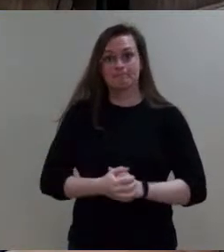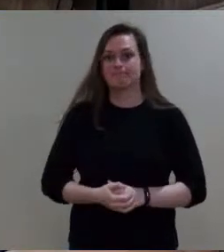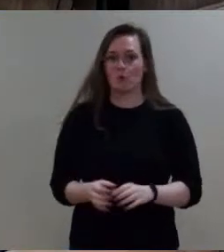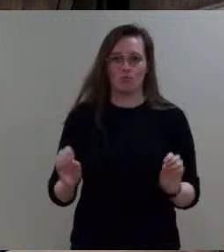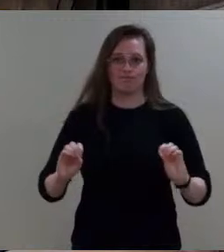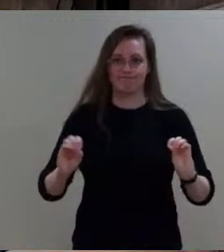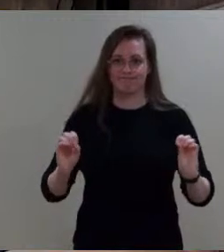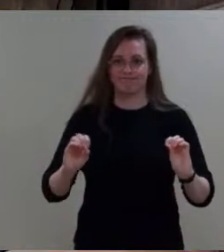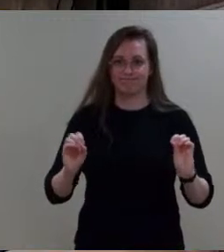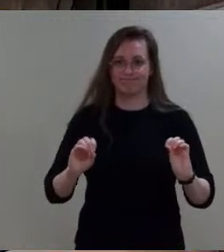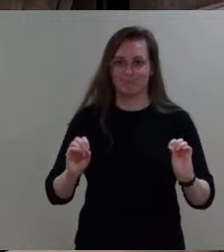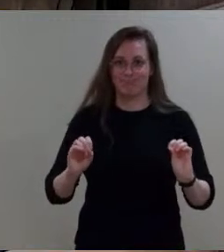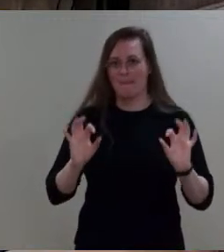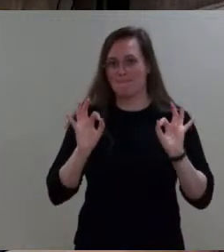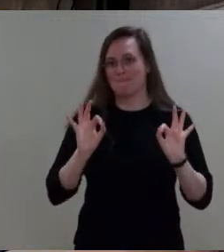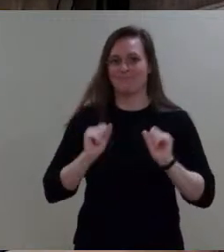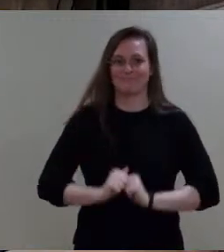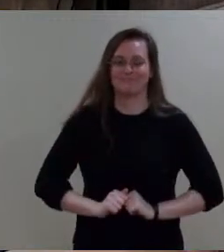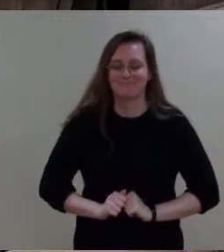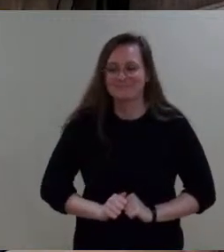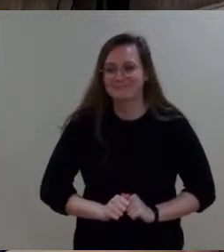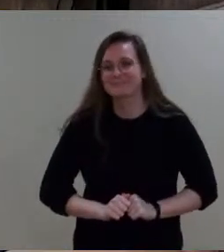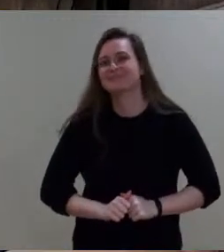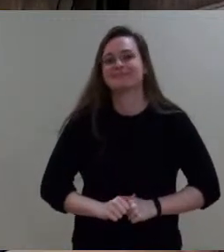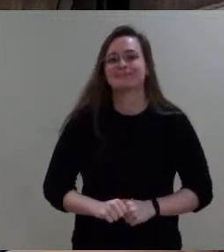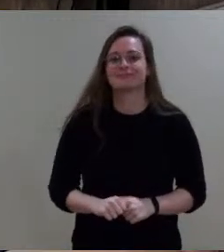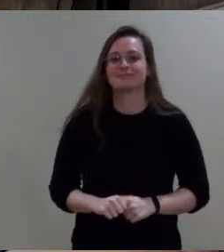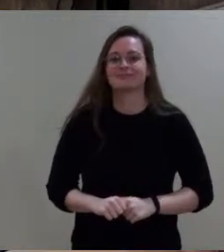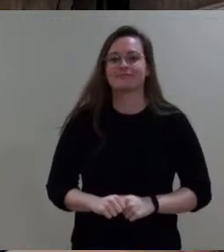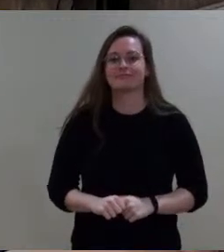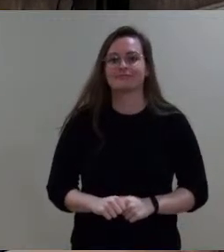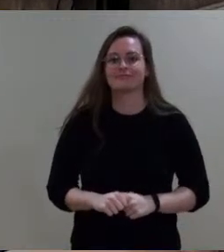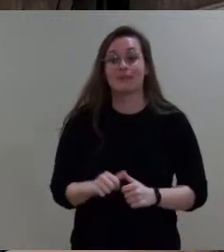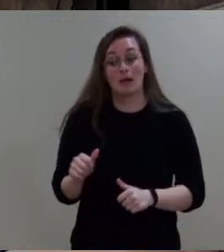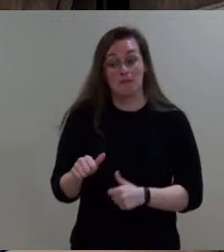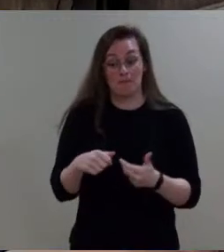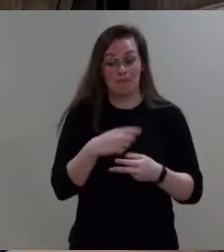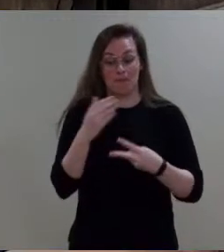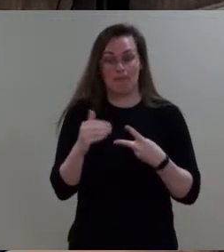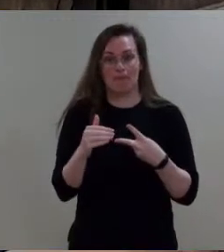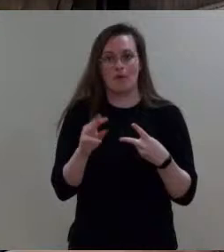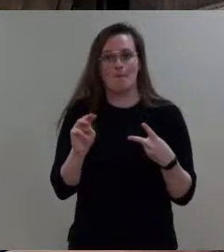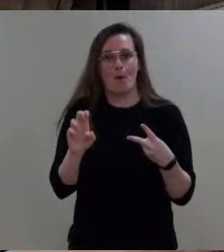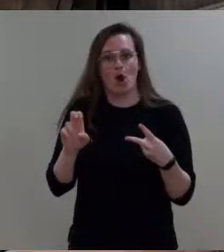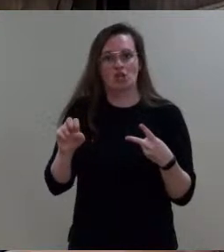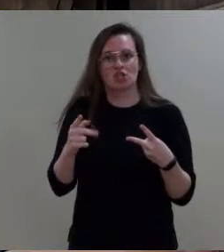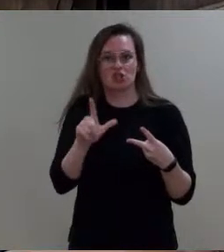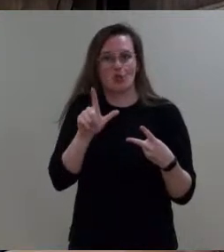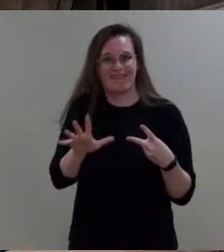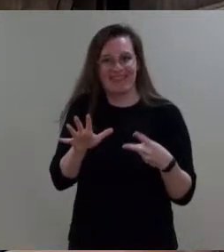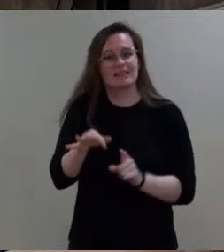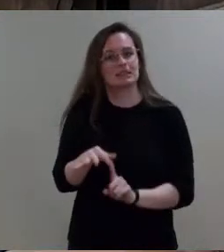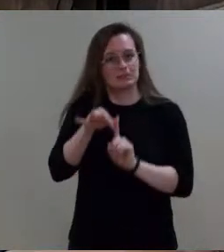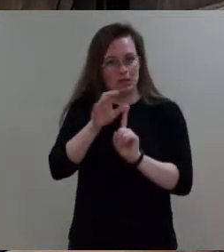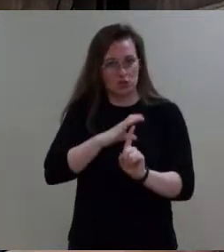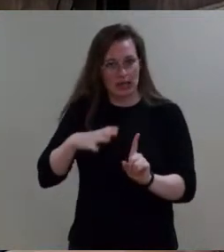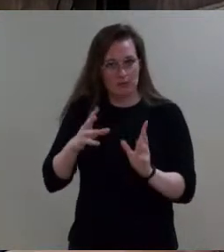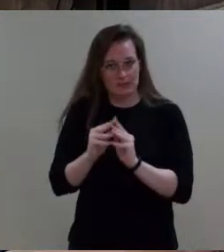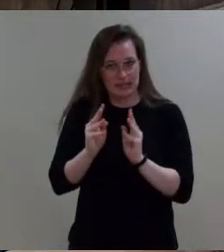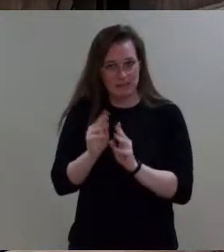None? Gotta love it. The next set of minutes were our March 25th special council meeting, and they